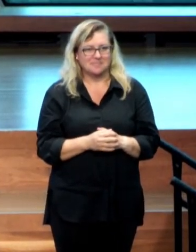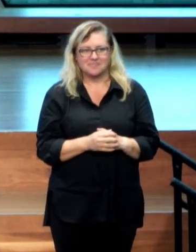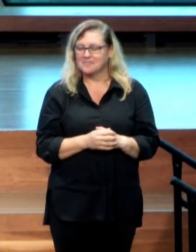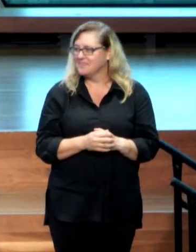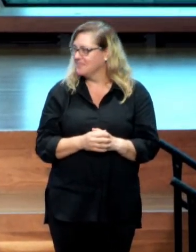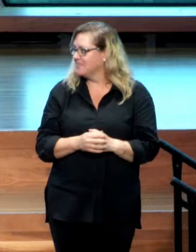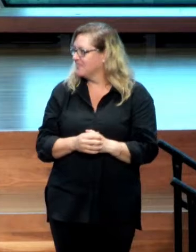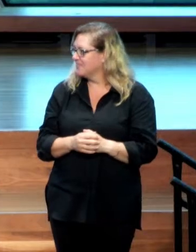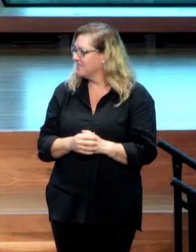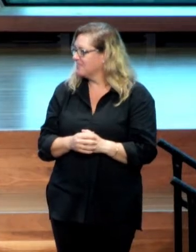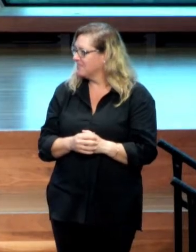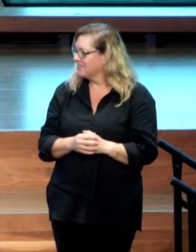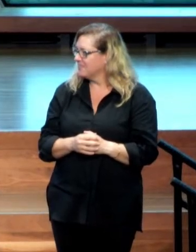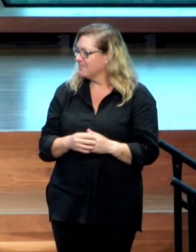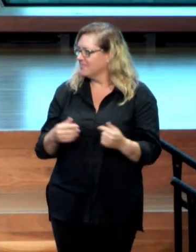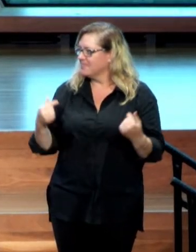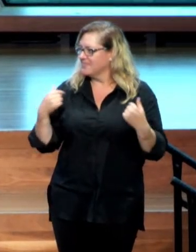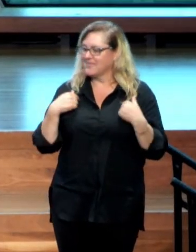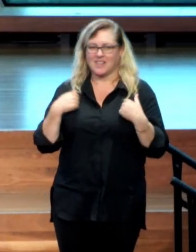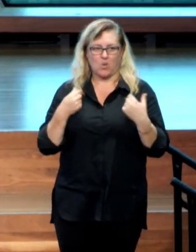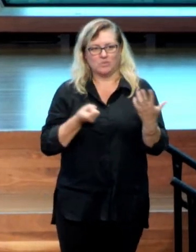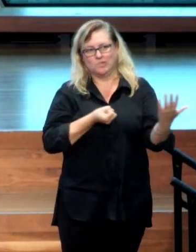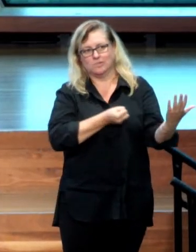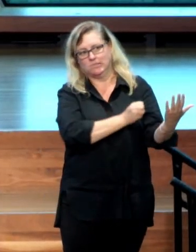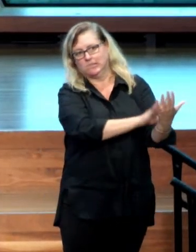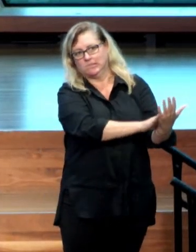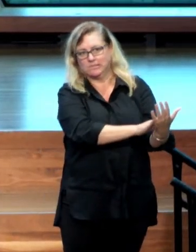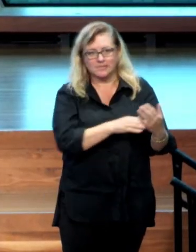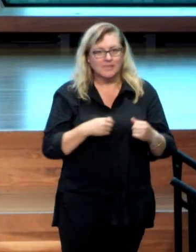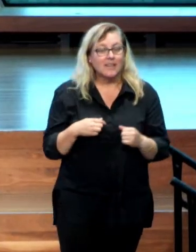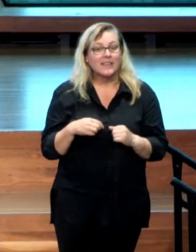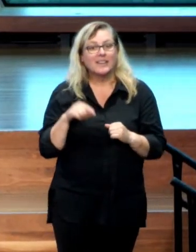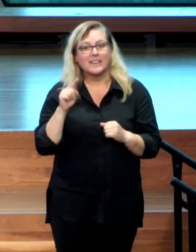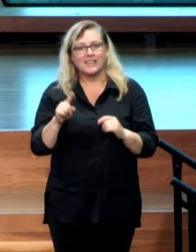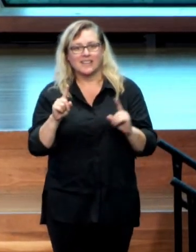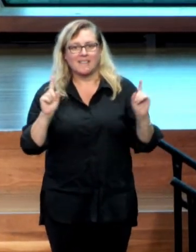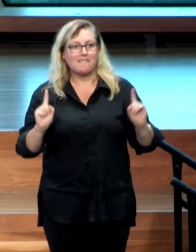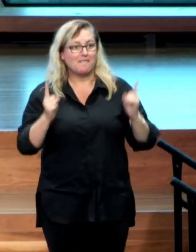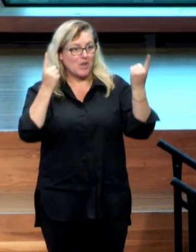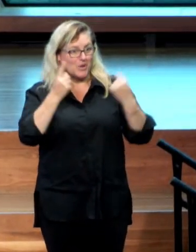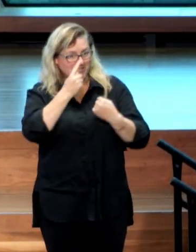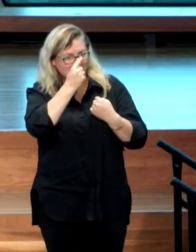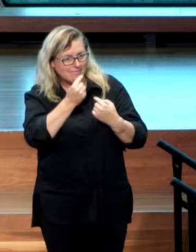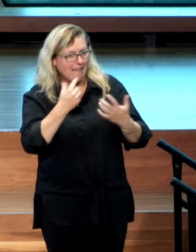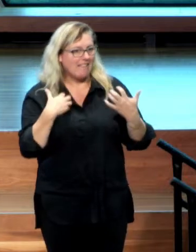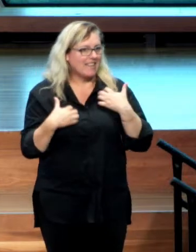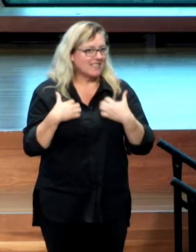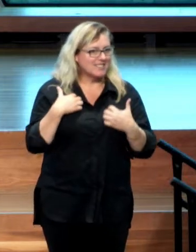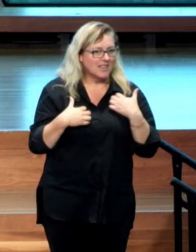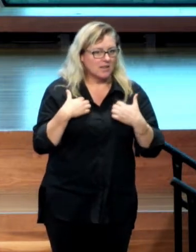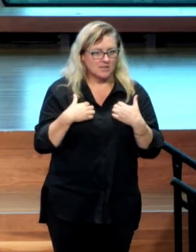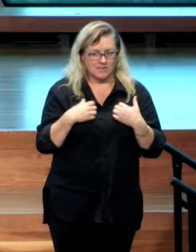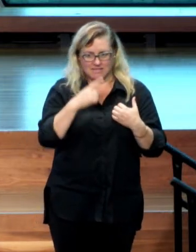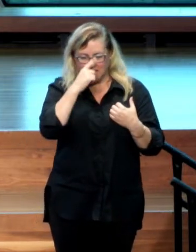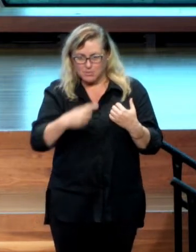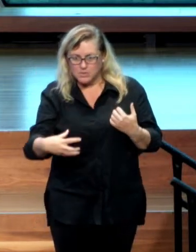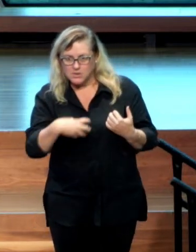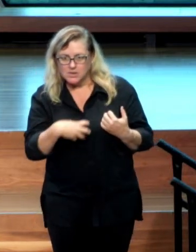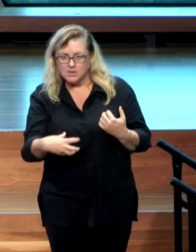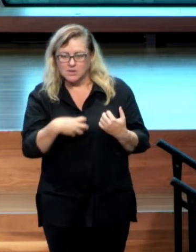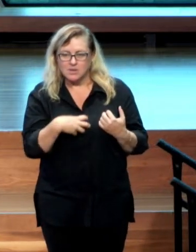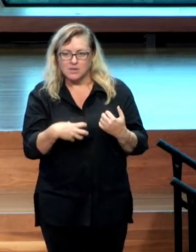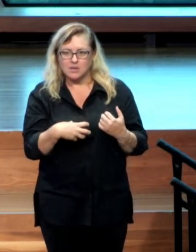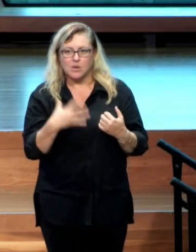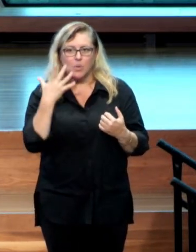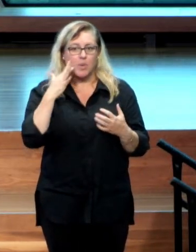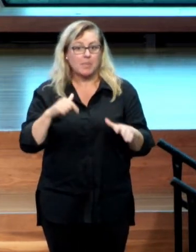And I get to surf the wave pool tomorrow, just putting that in there. First can be exciting. First can be terrifying.